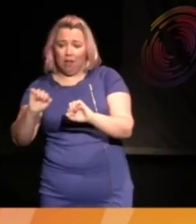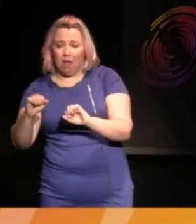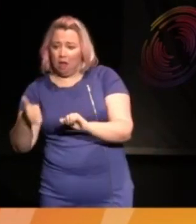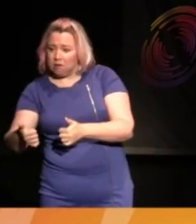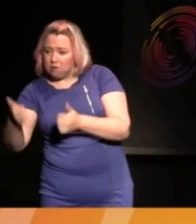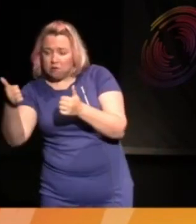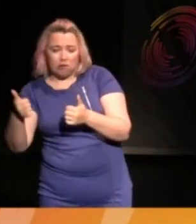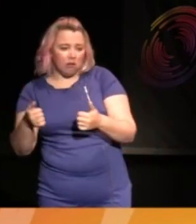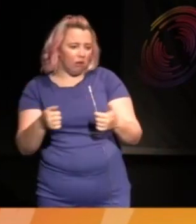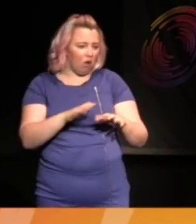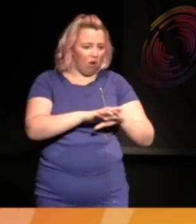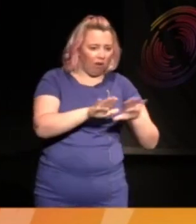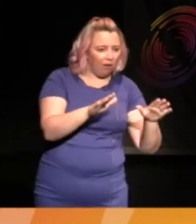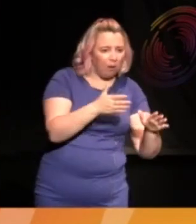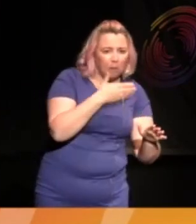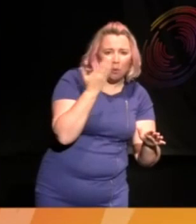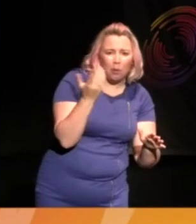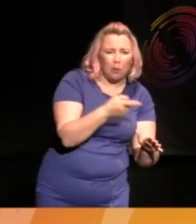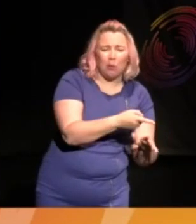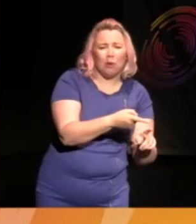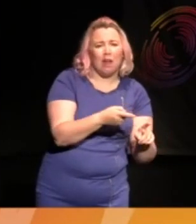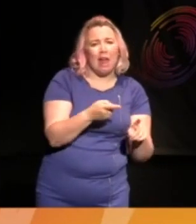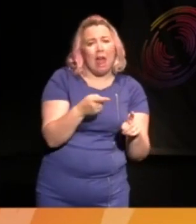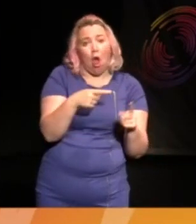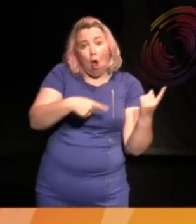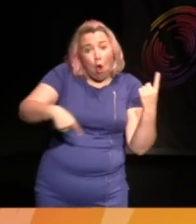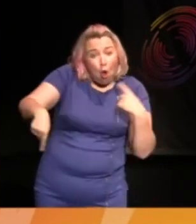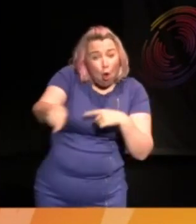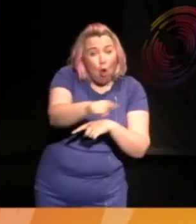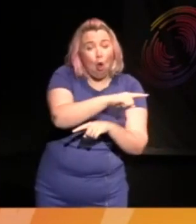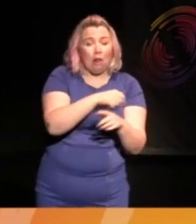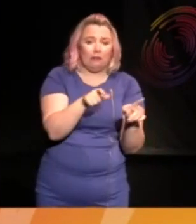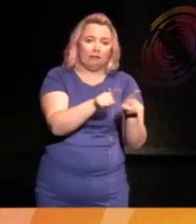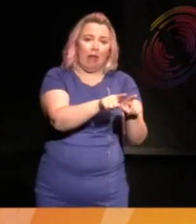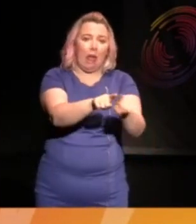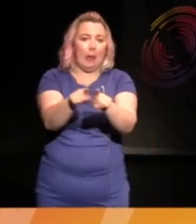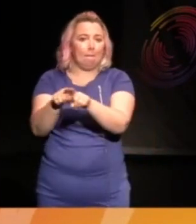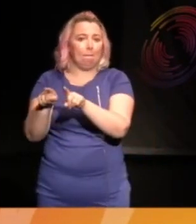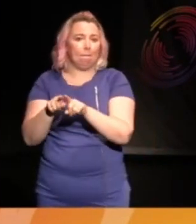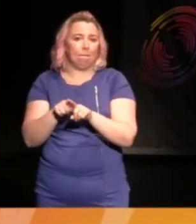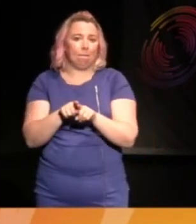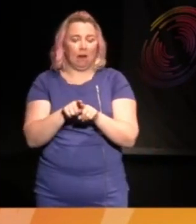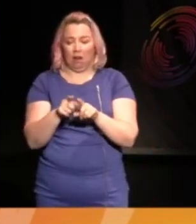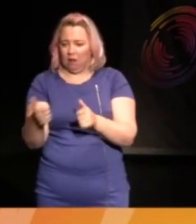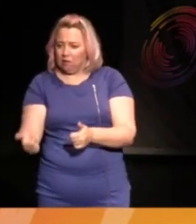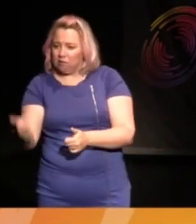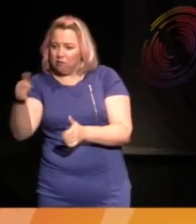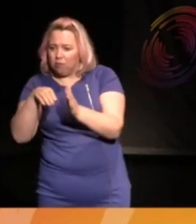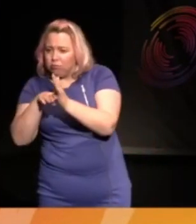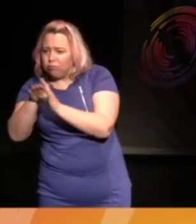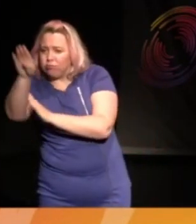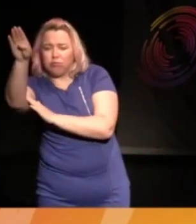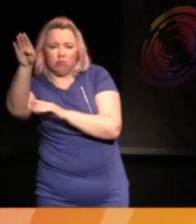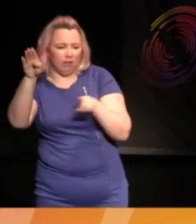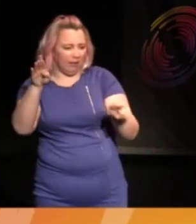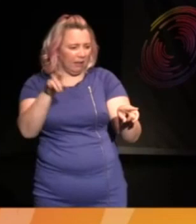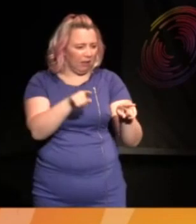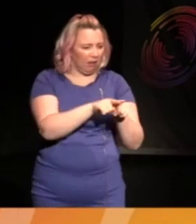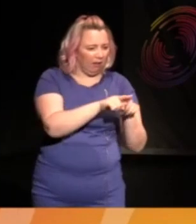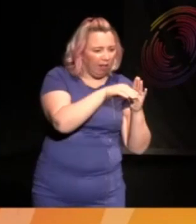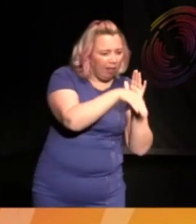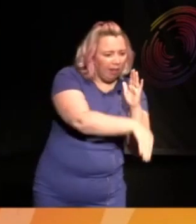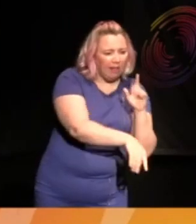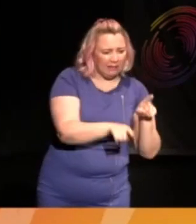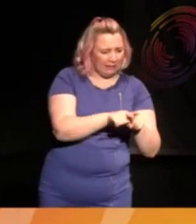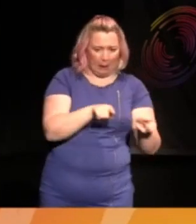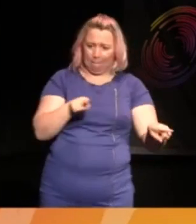And how comes it's always the same select few and everybody else that's turfed out? And I do believe that allyship and